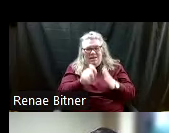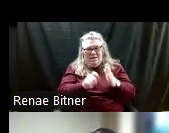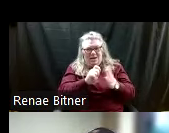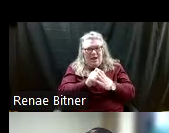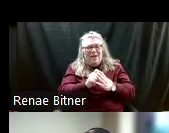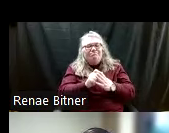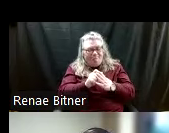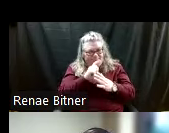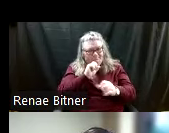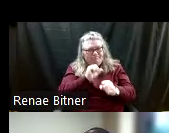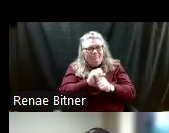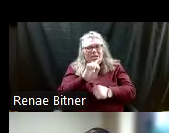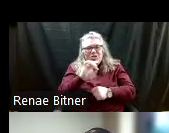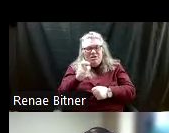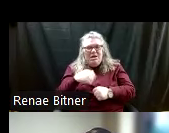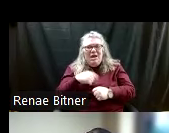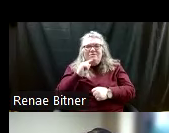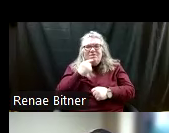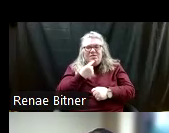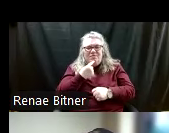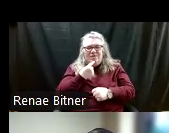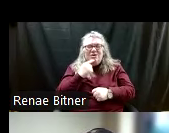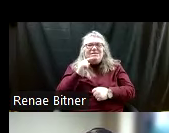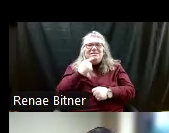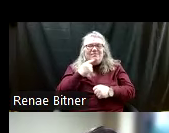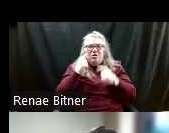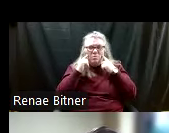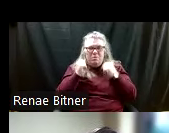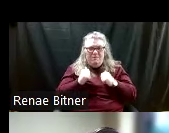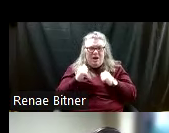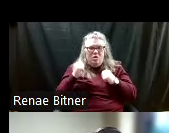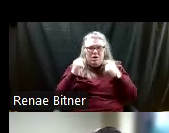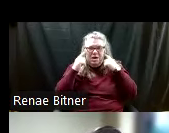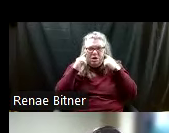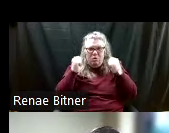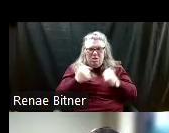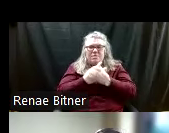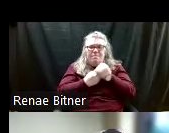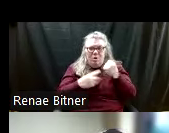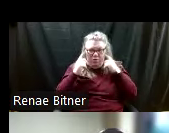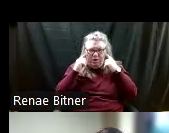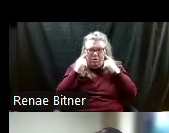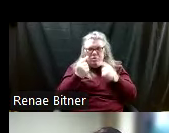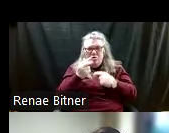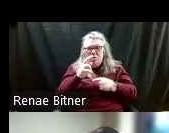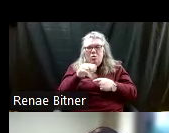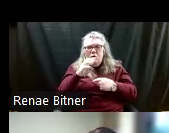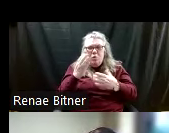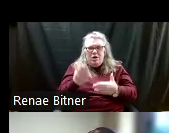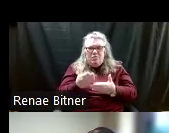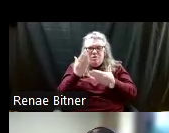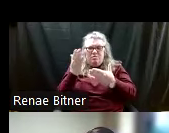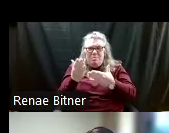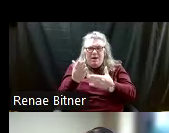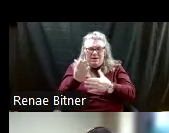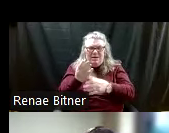we were diagnosed as having severe and severe profound hearing loss in both ears. Grace was recommended to receive